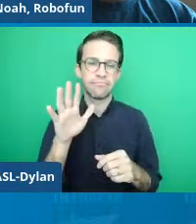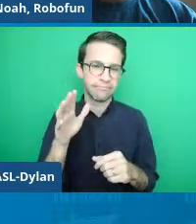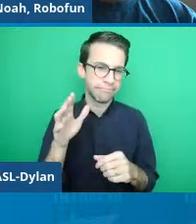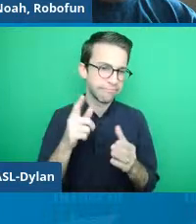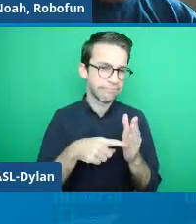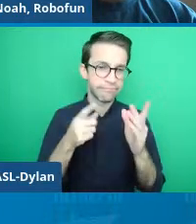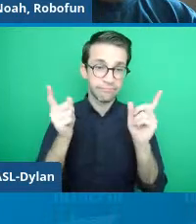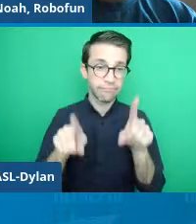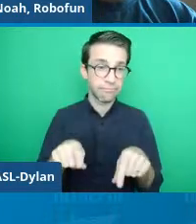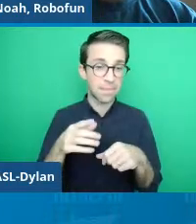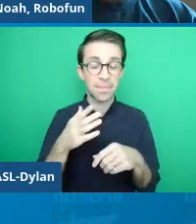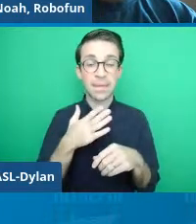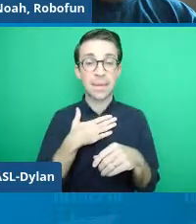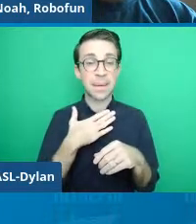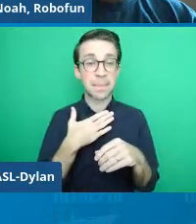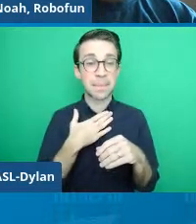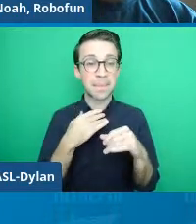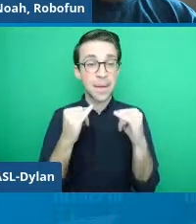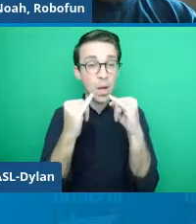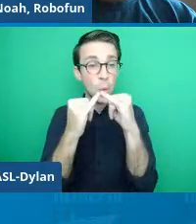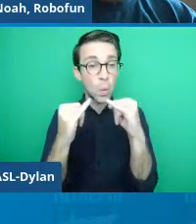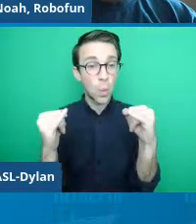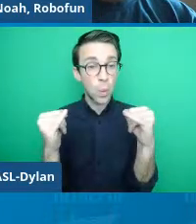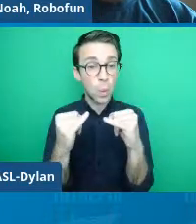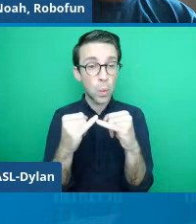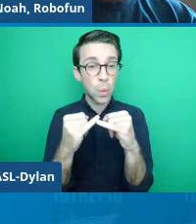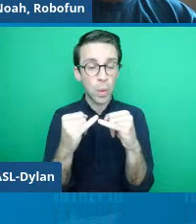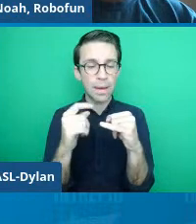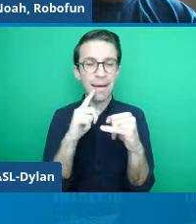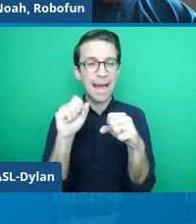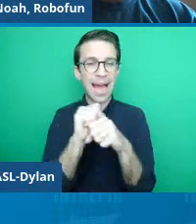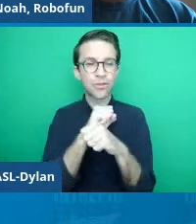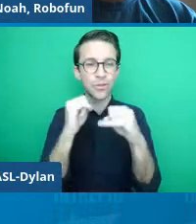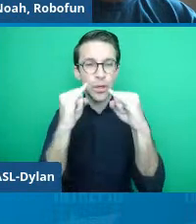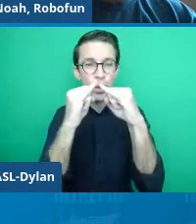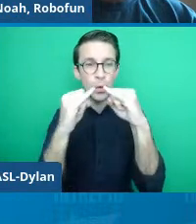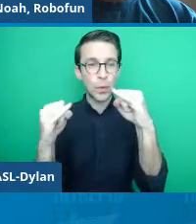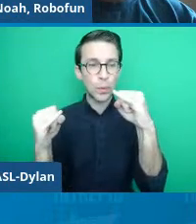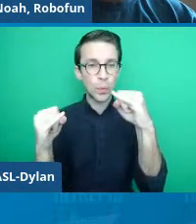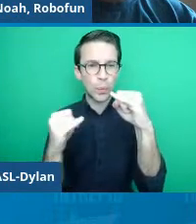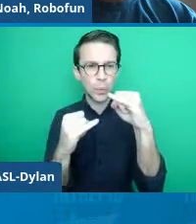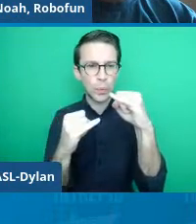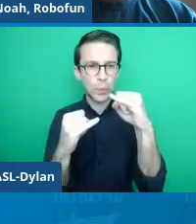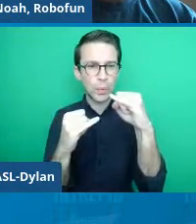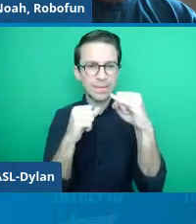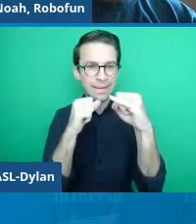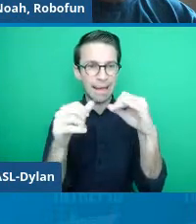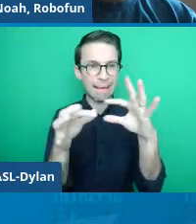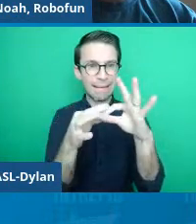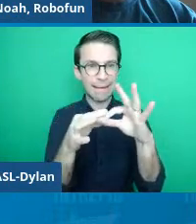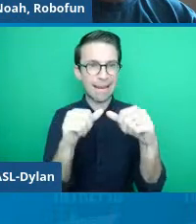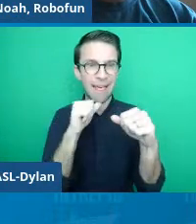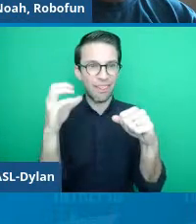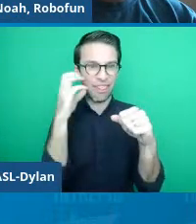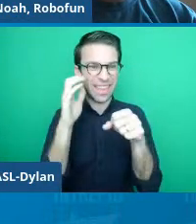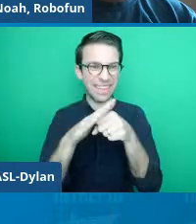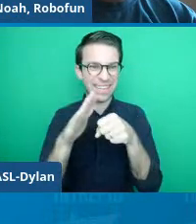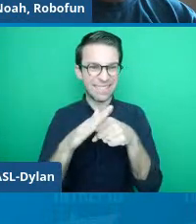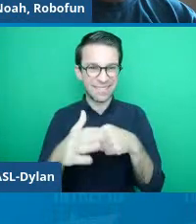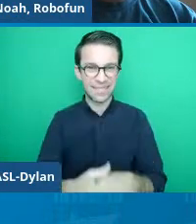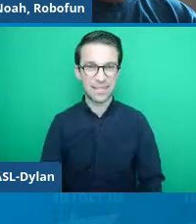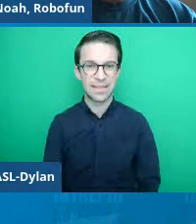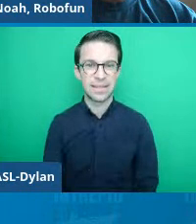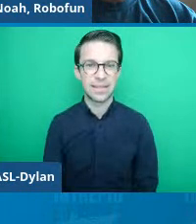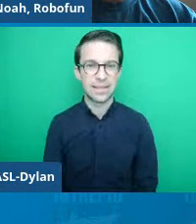my line that I'm using isn't thick enough. So I have to just